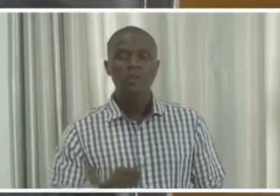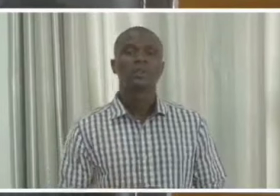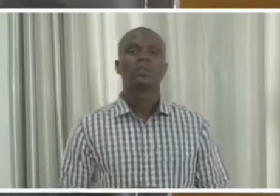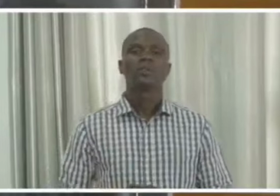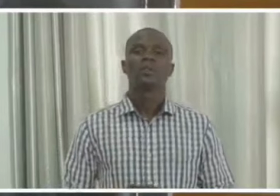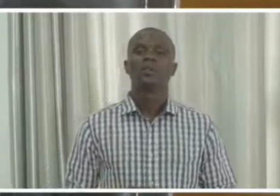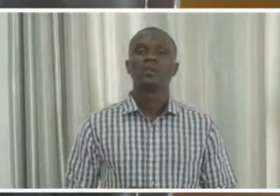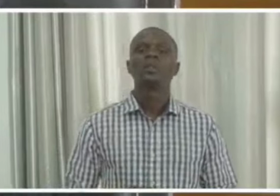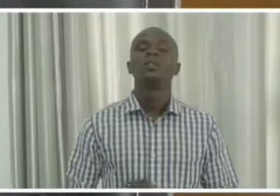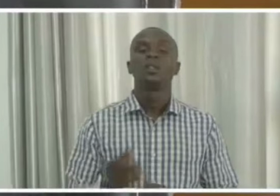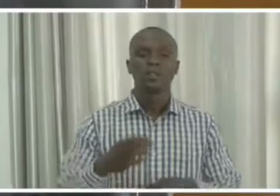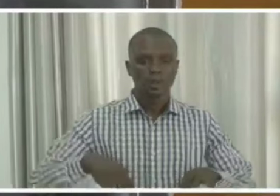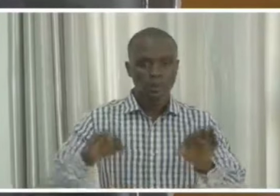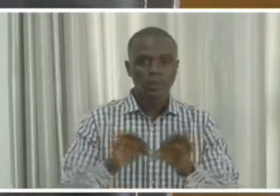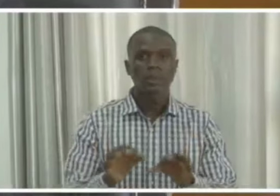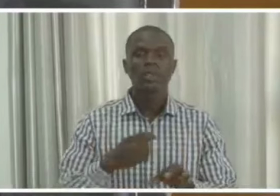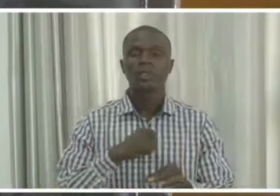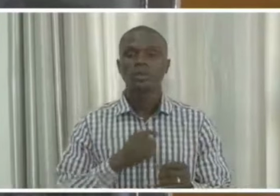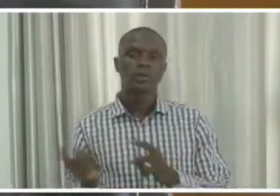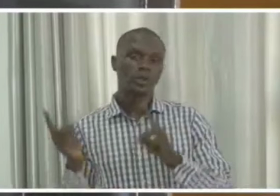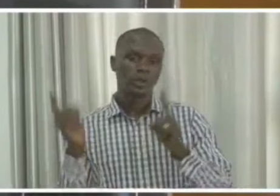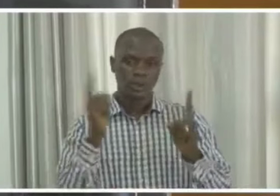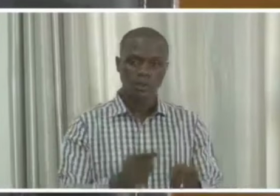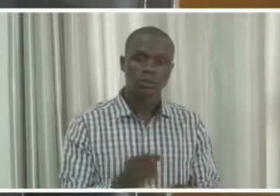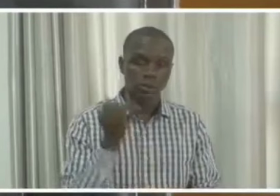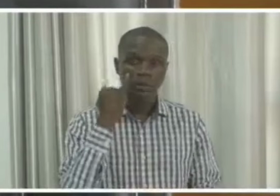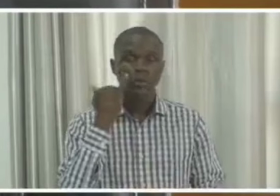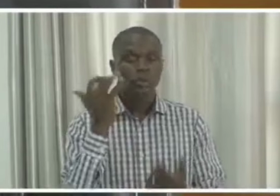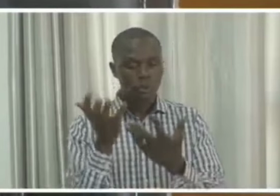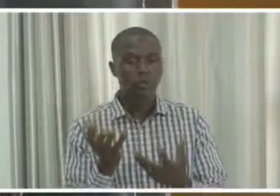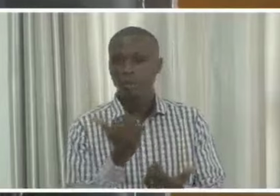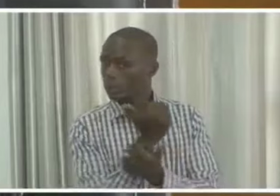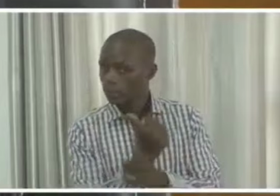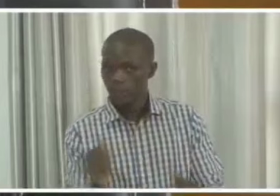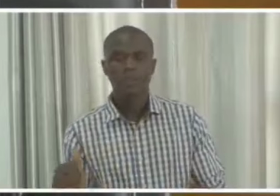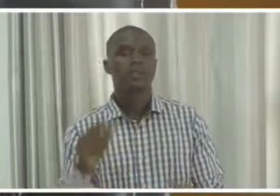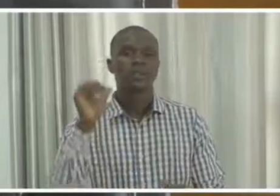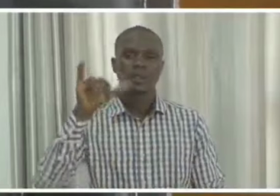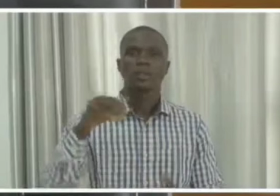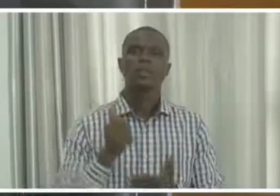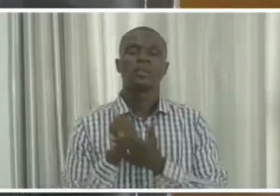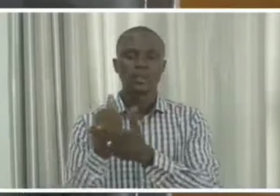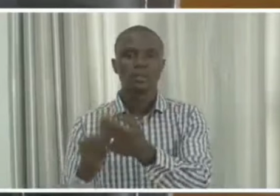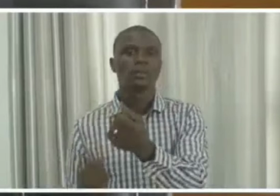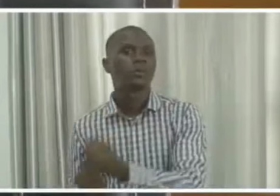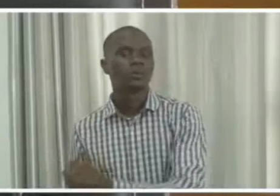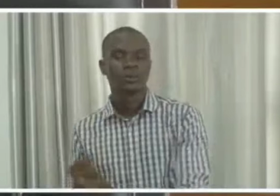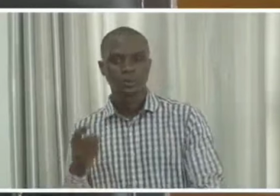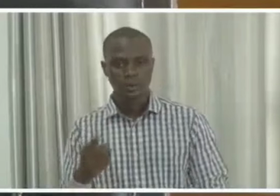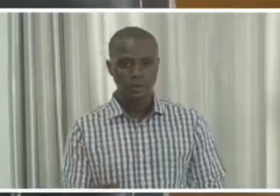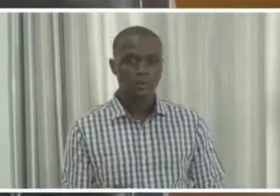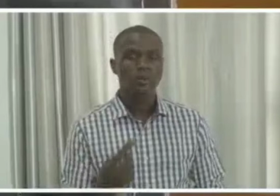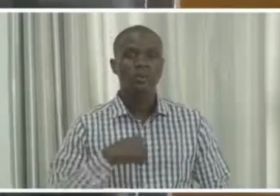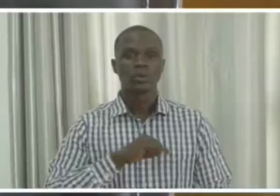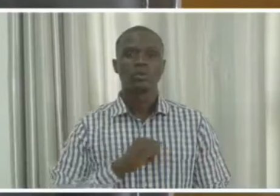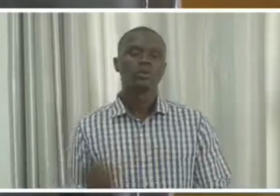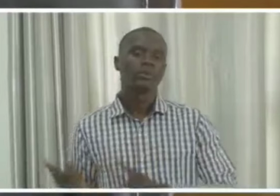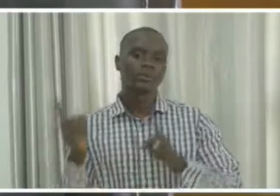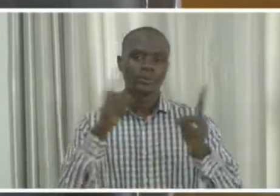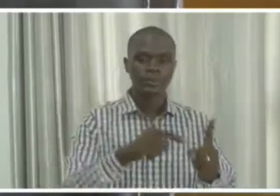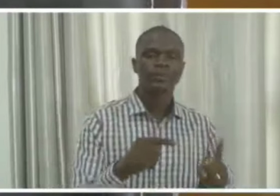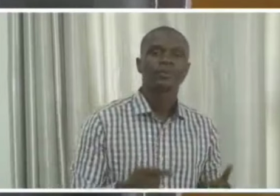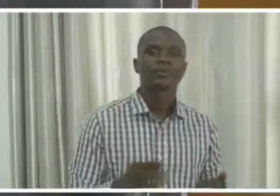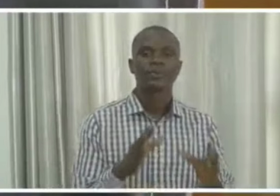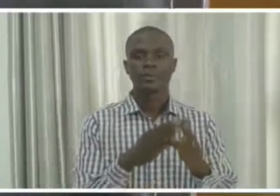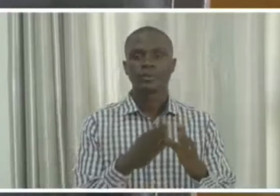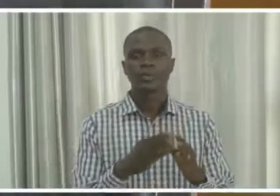you they get out of her. So we they create that link there. So we own colleague then from other MDAs there can able for access